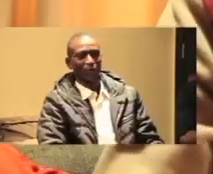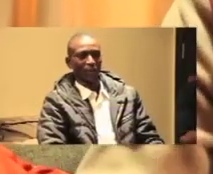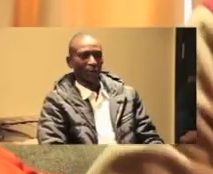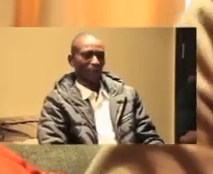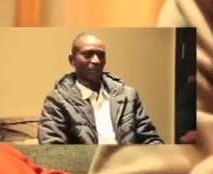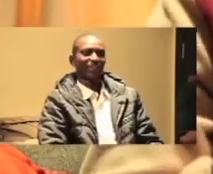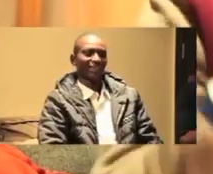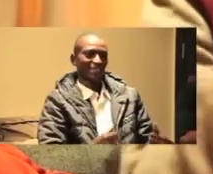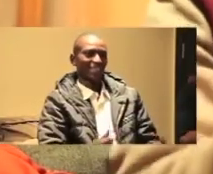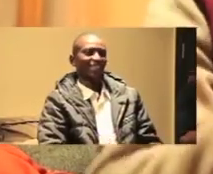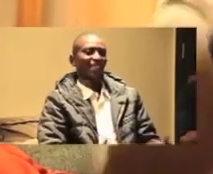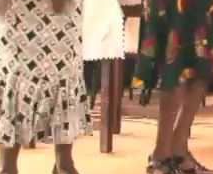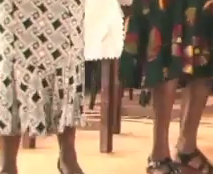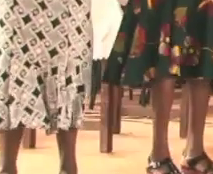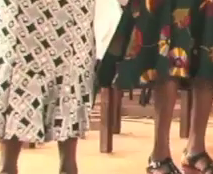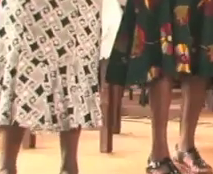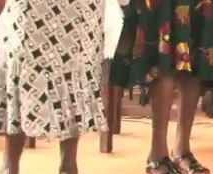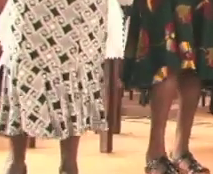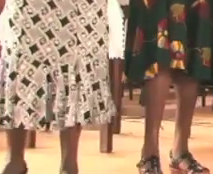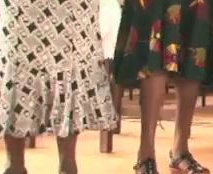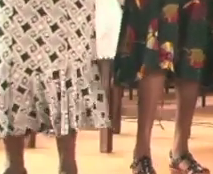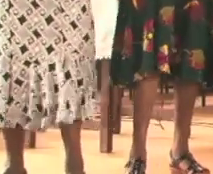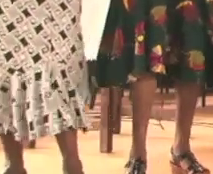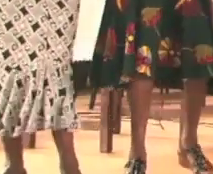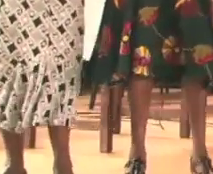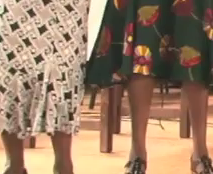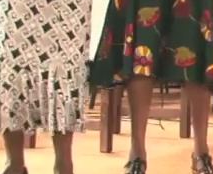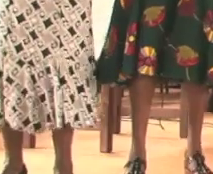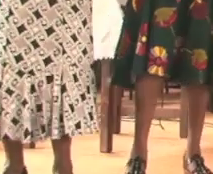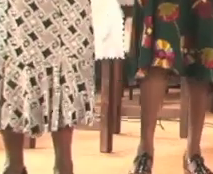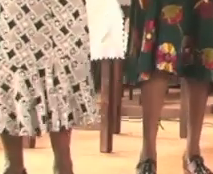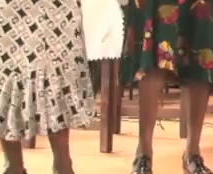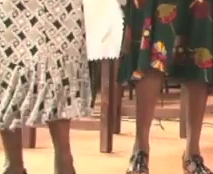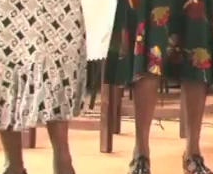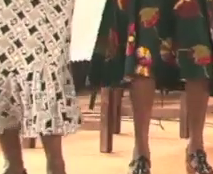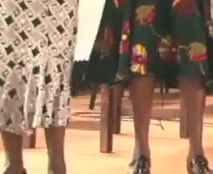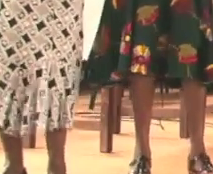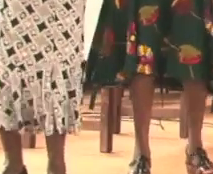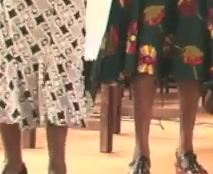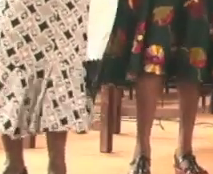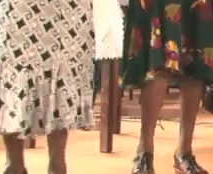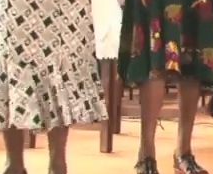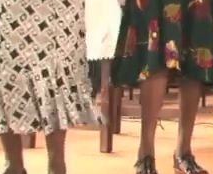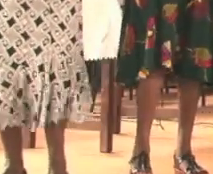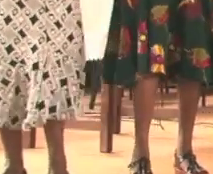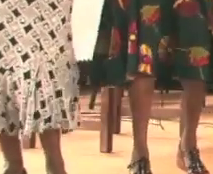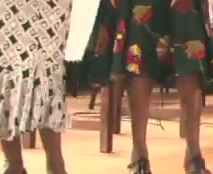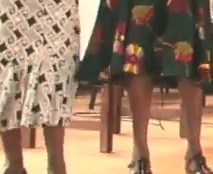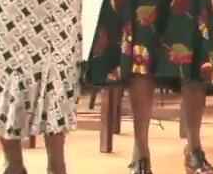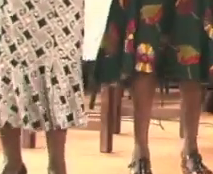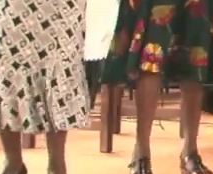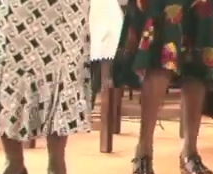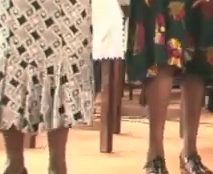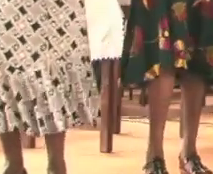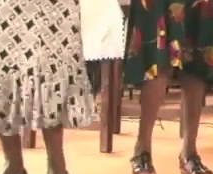I was overwhelmed. They sang sweet songs because it was clear to me, because they were